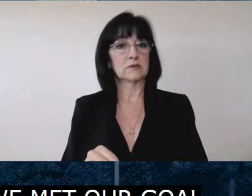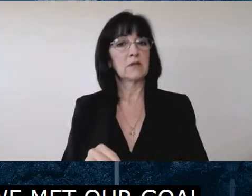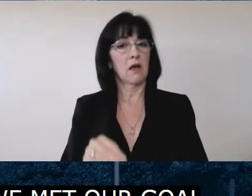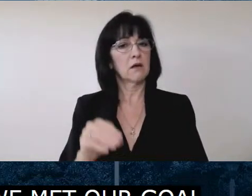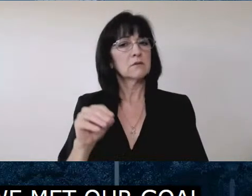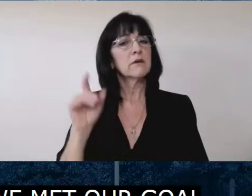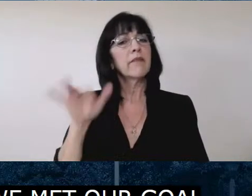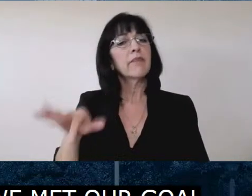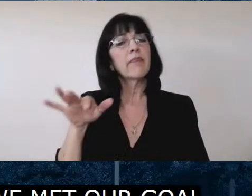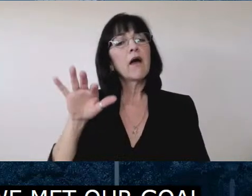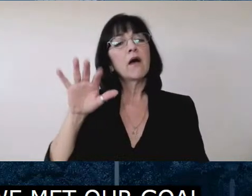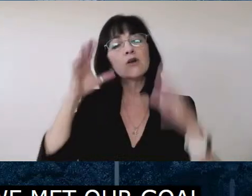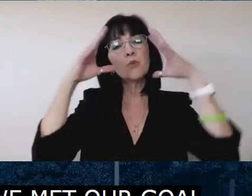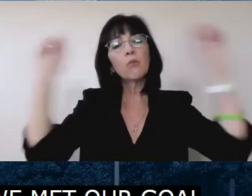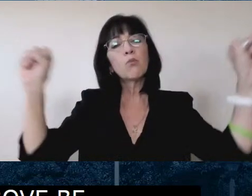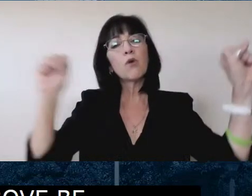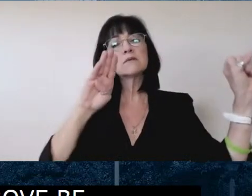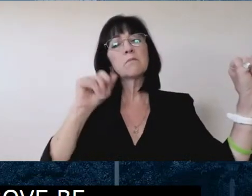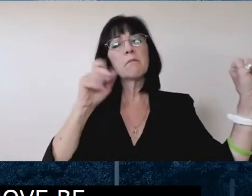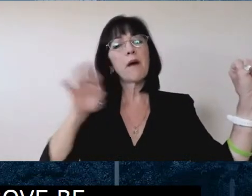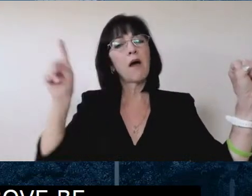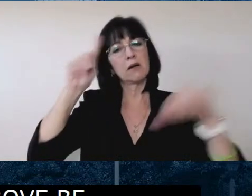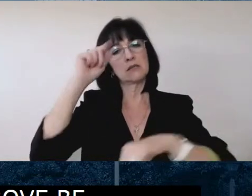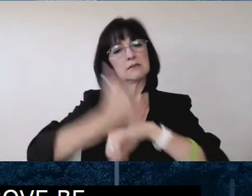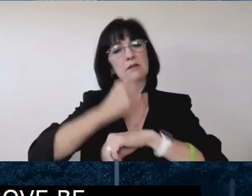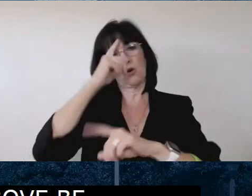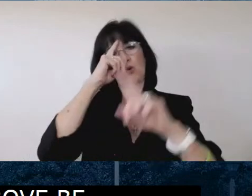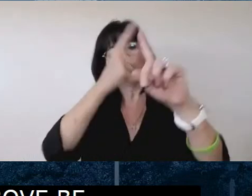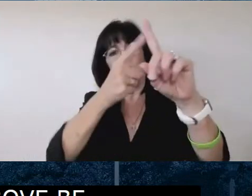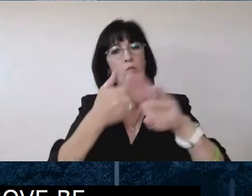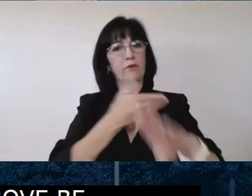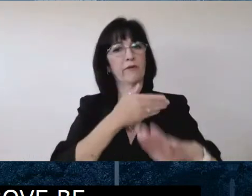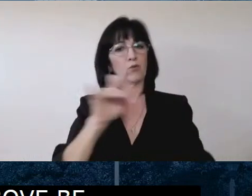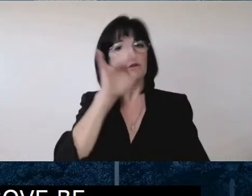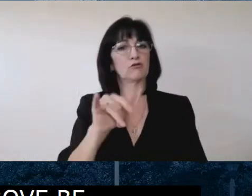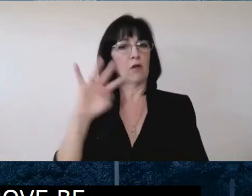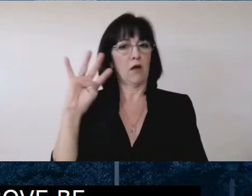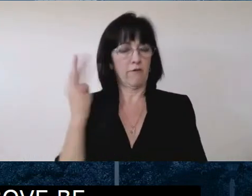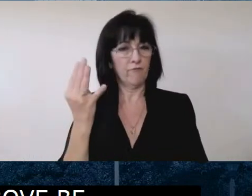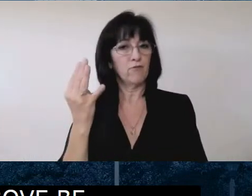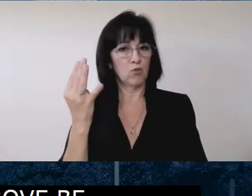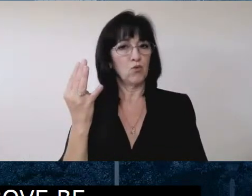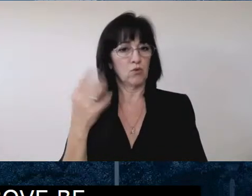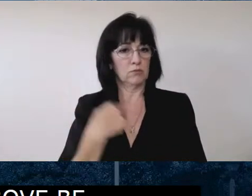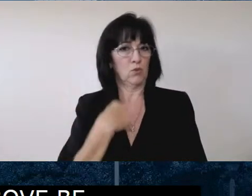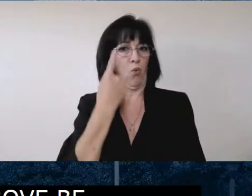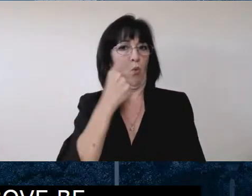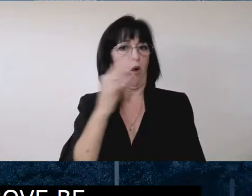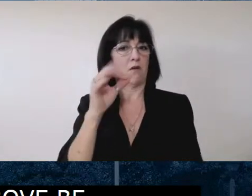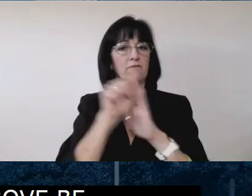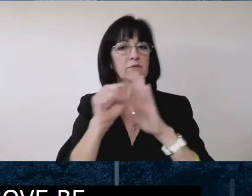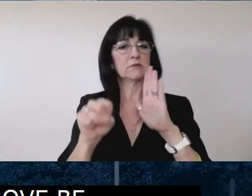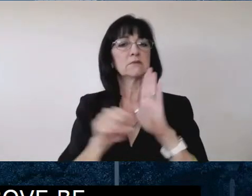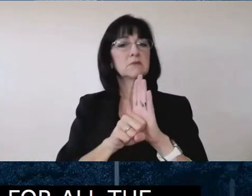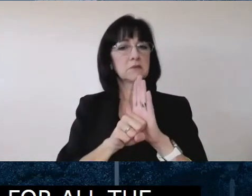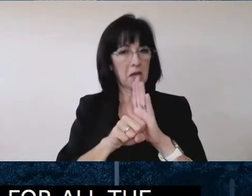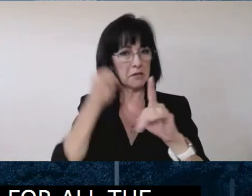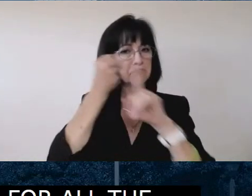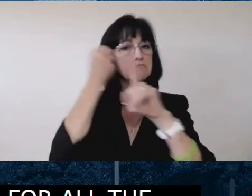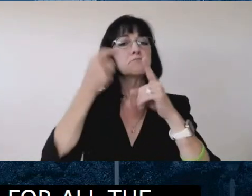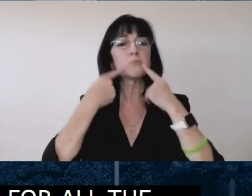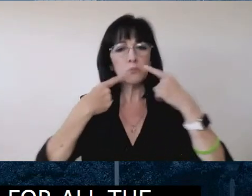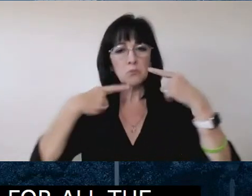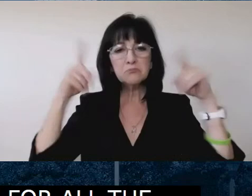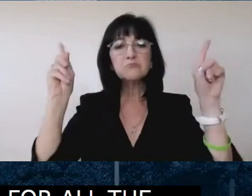4th, President Biden's goal for all the states. We were one of the states that met that goal a couple of days before July 4th, so we were able to celebrate,